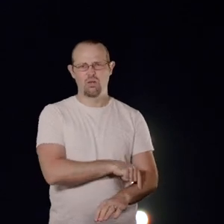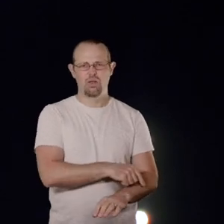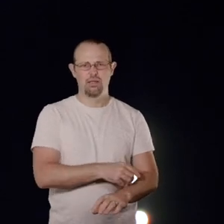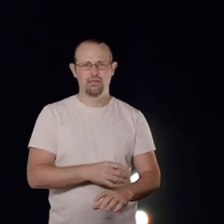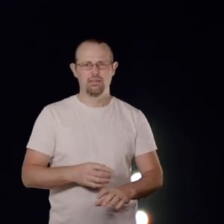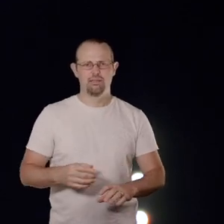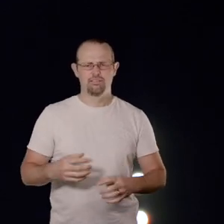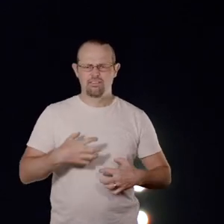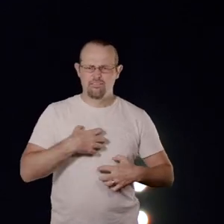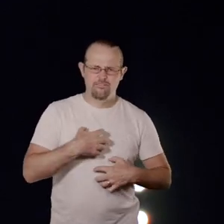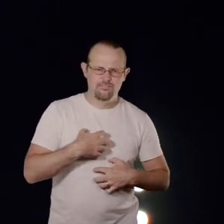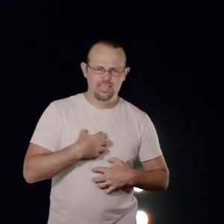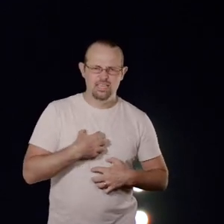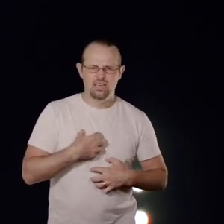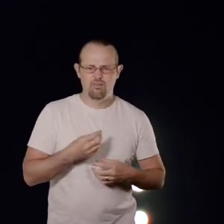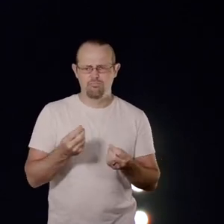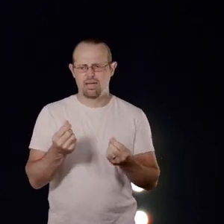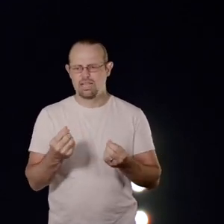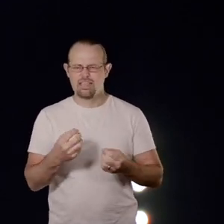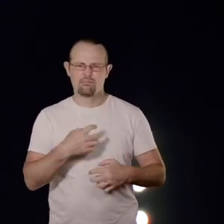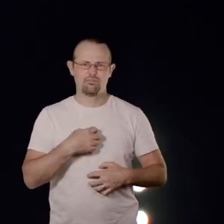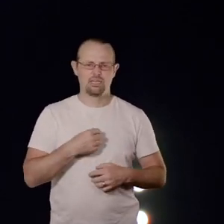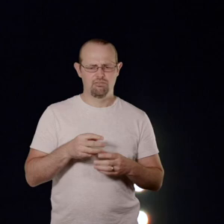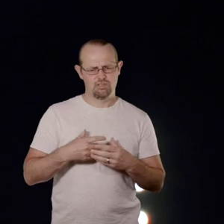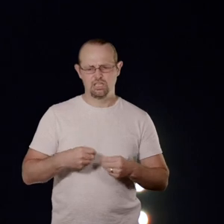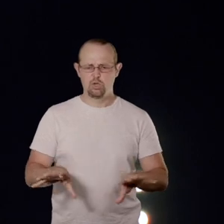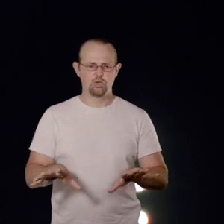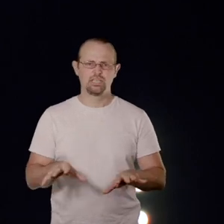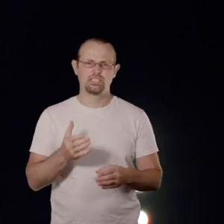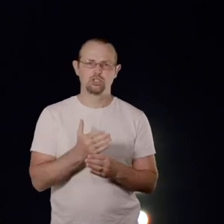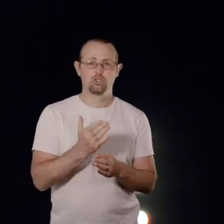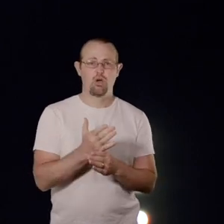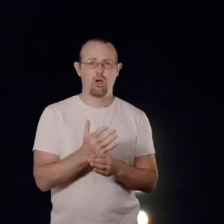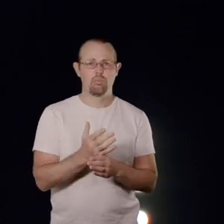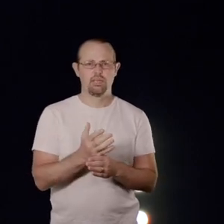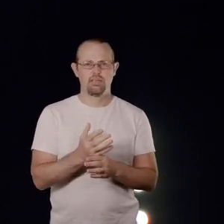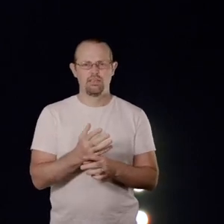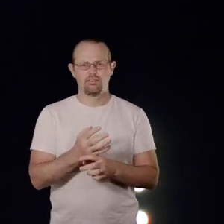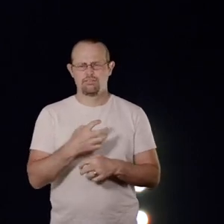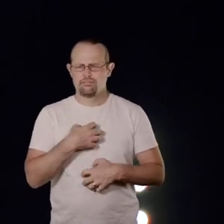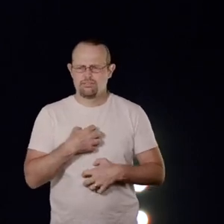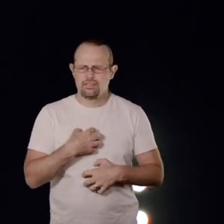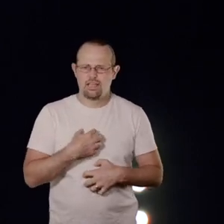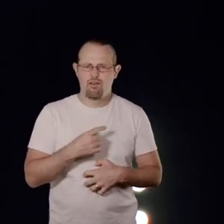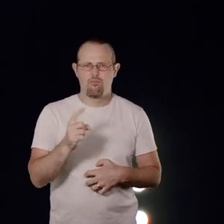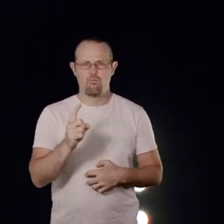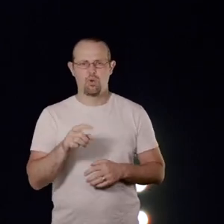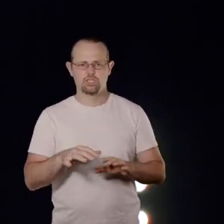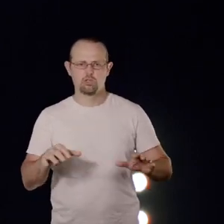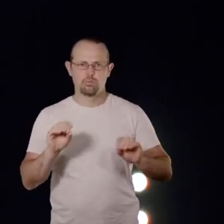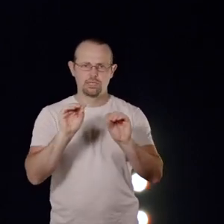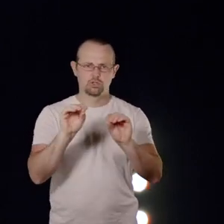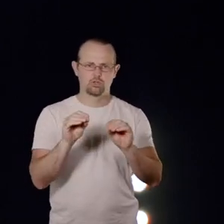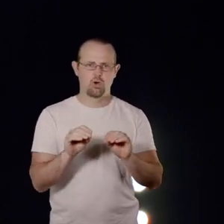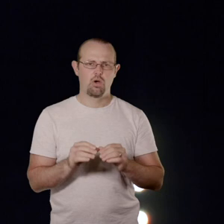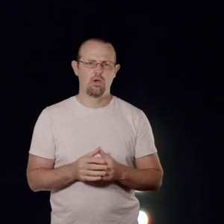of it. Fear of the job folding. Fear of the children at school and what they're being taught. Fear of the politics and how it's